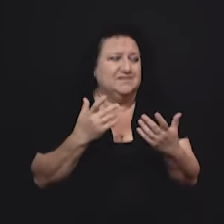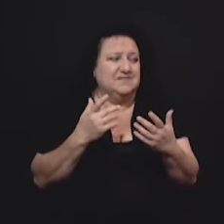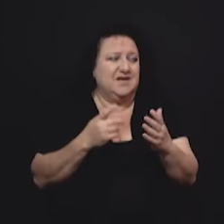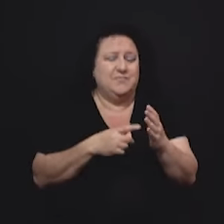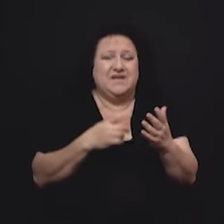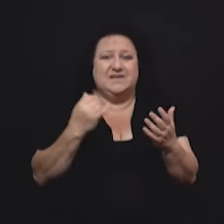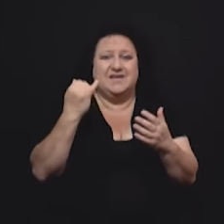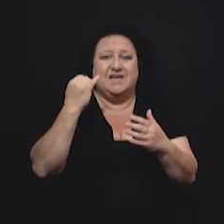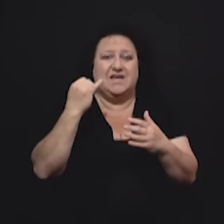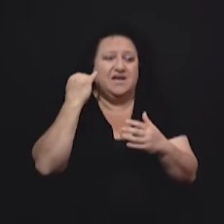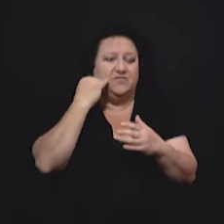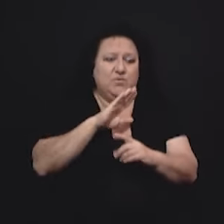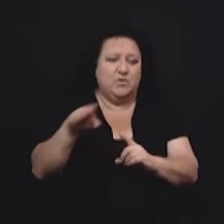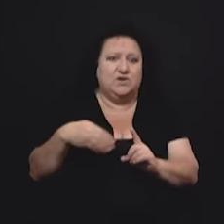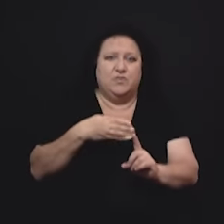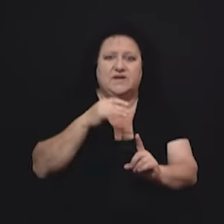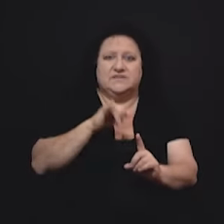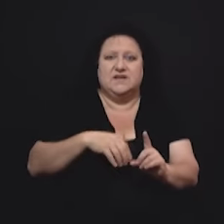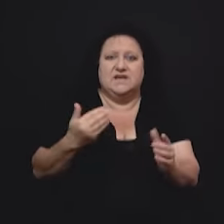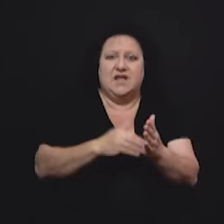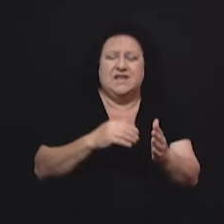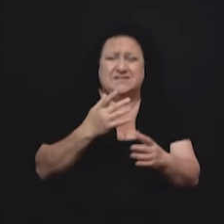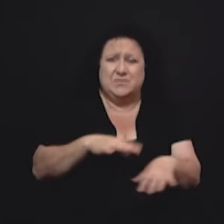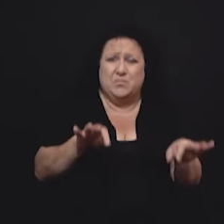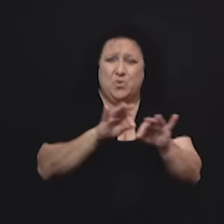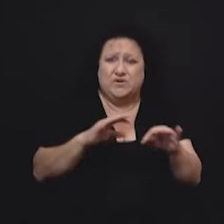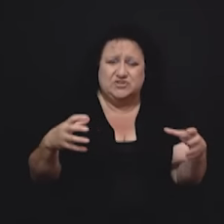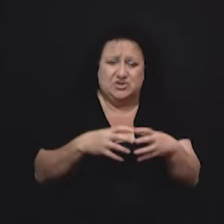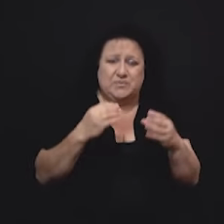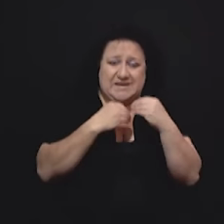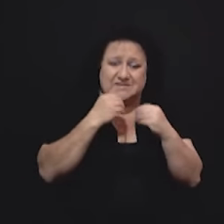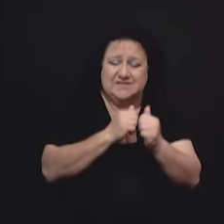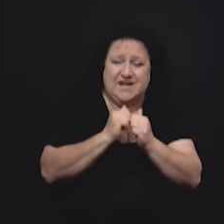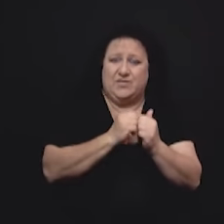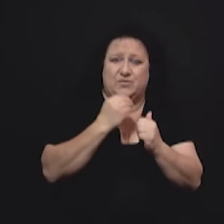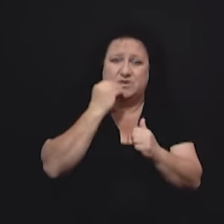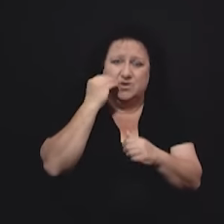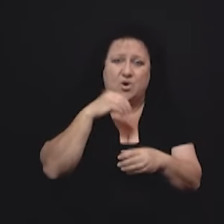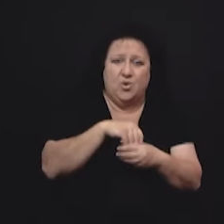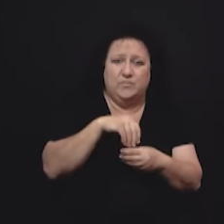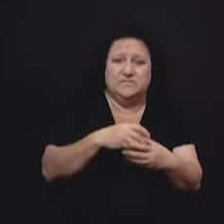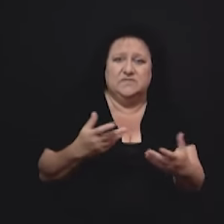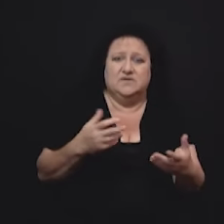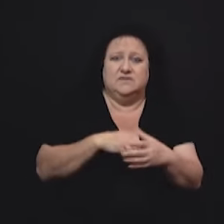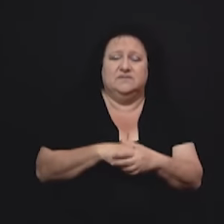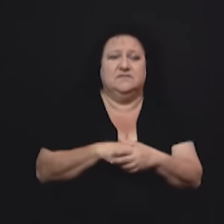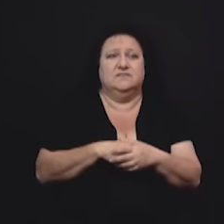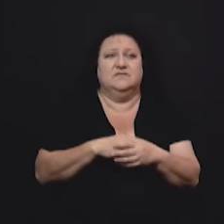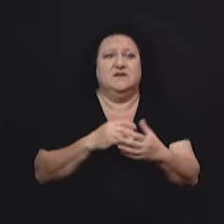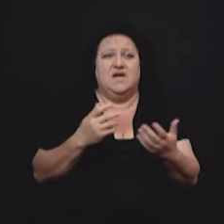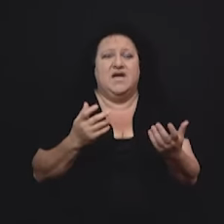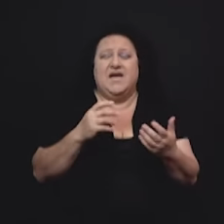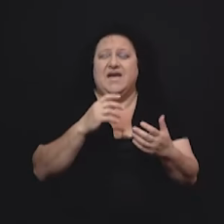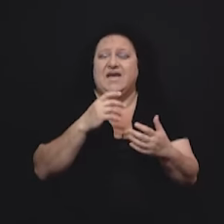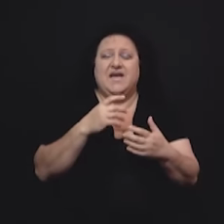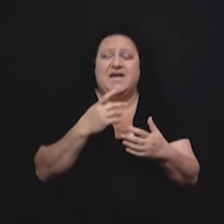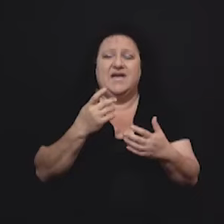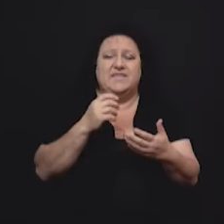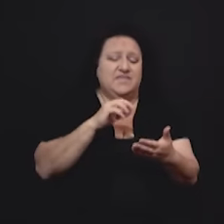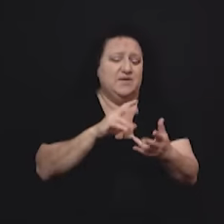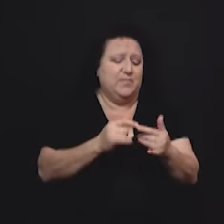of being together in our homes. What does the text say? It didn't say they did this one time a week. It said they did this every